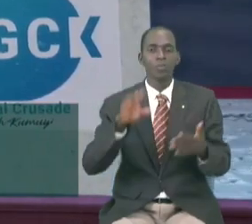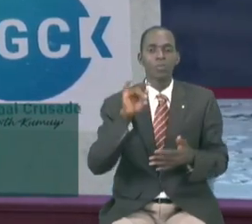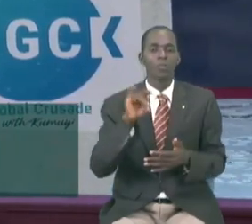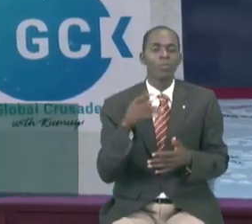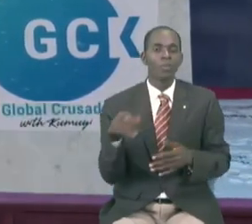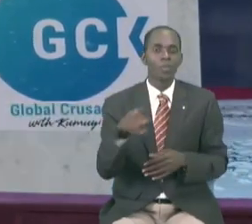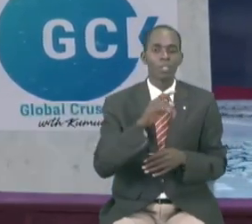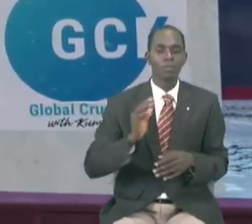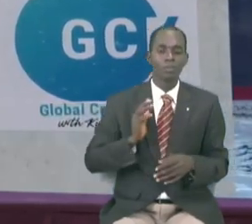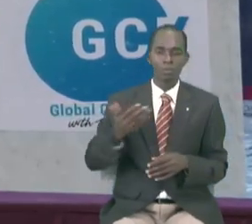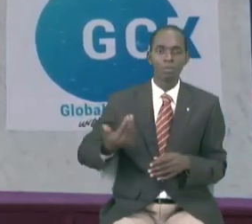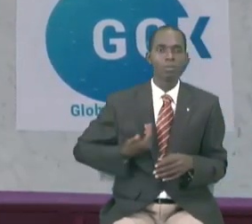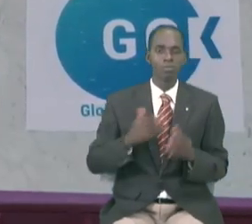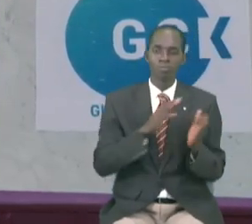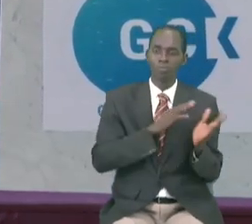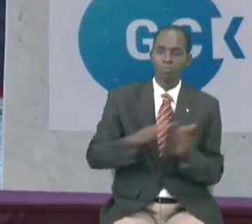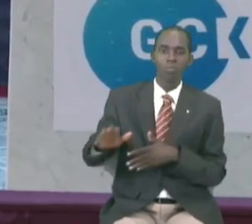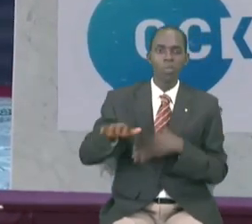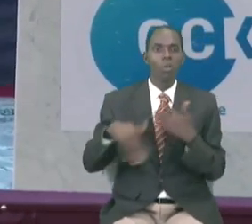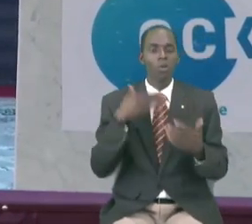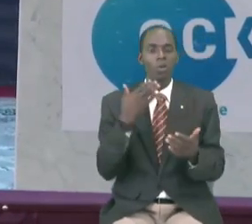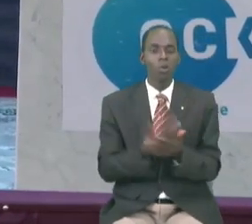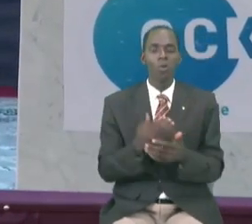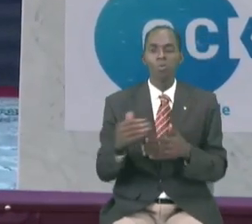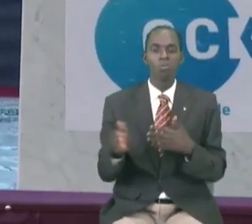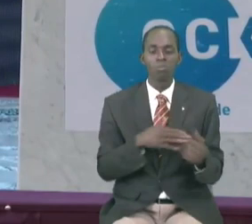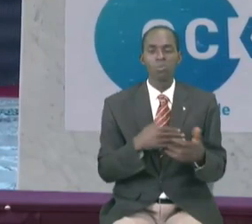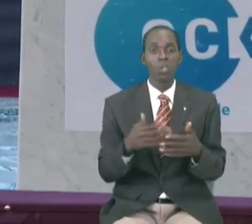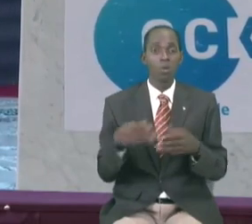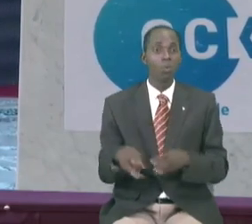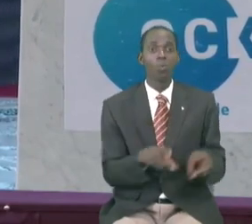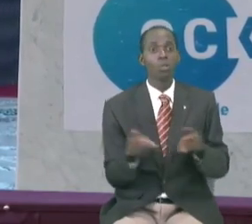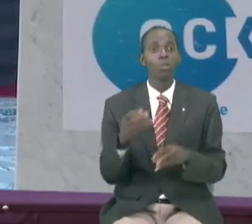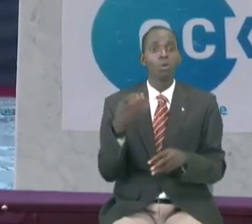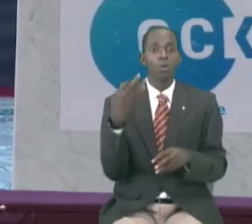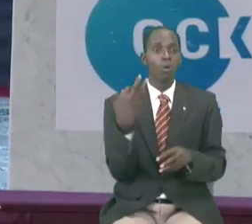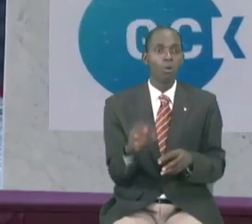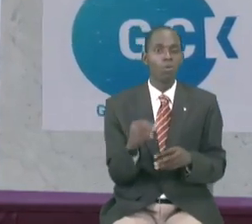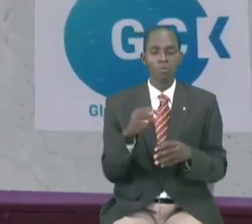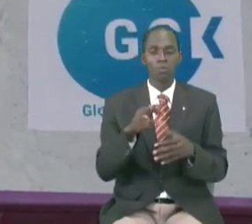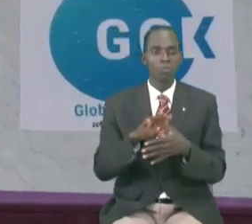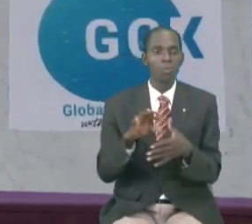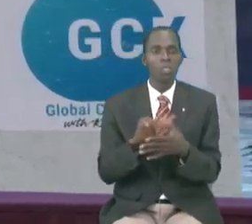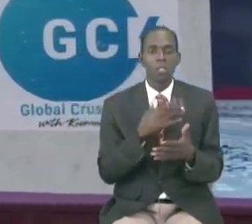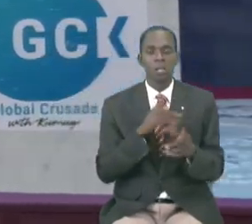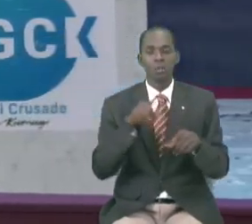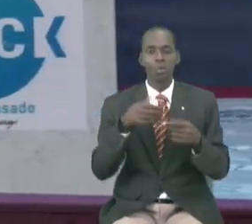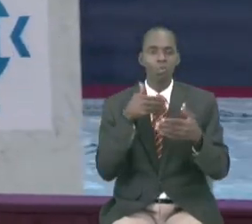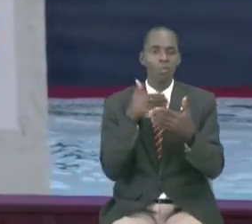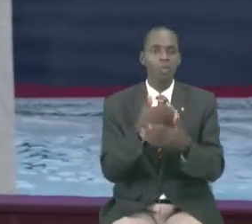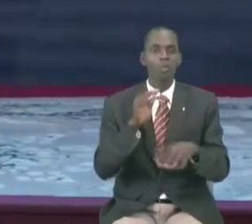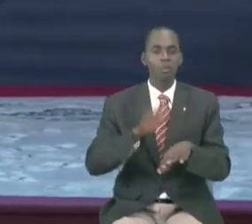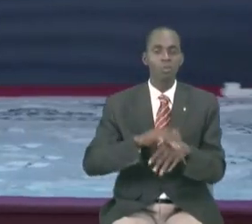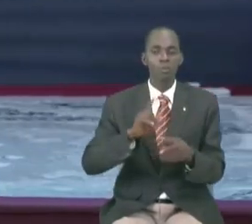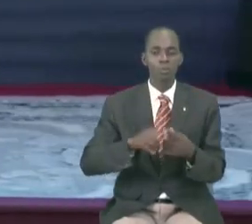death because of their foolishness, because of their backsliding, because of their disobedience and